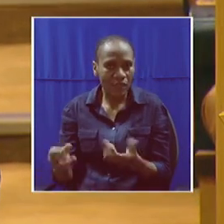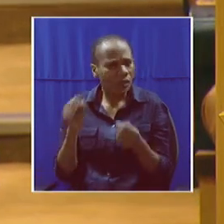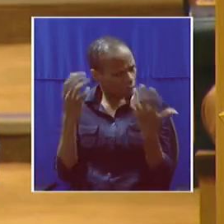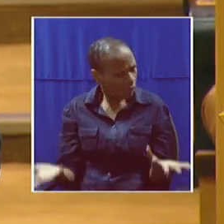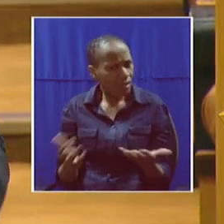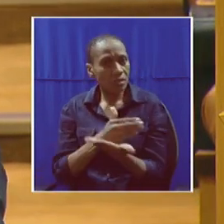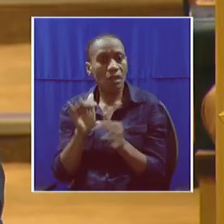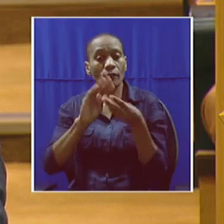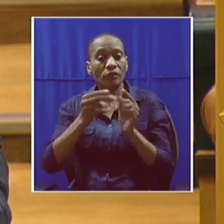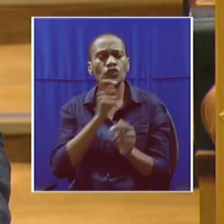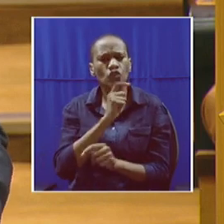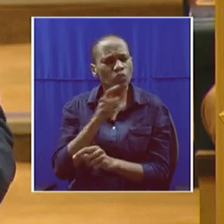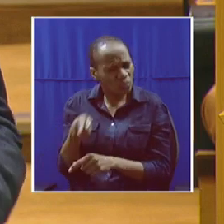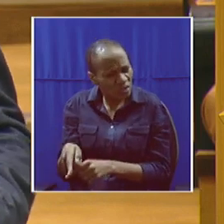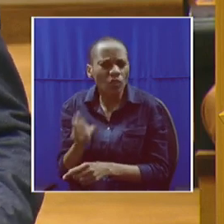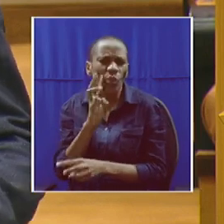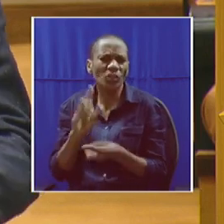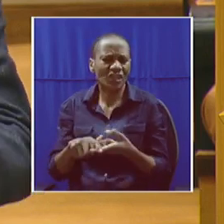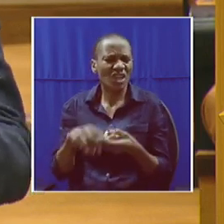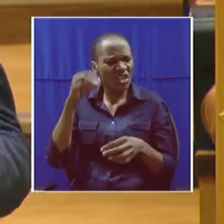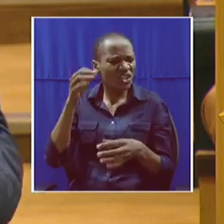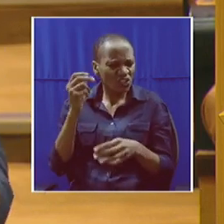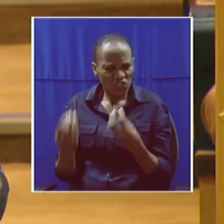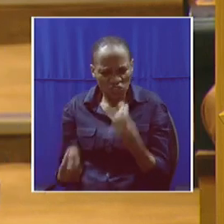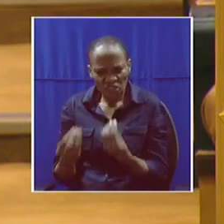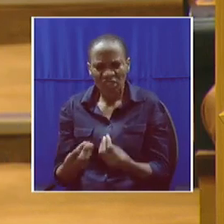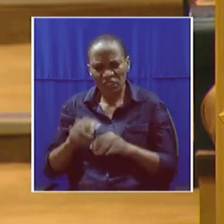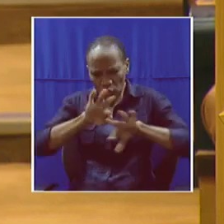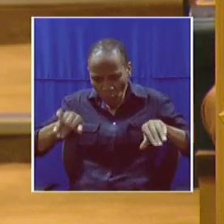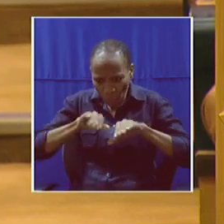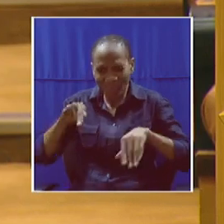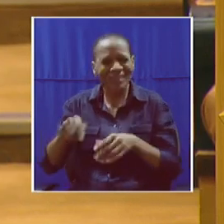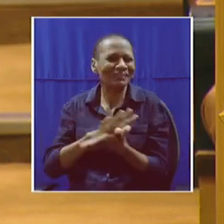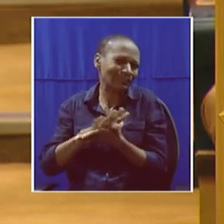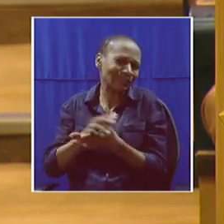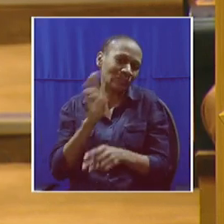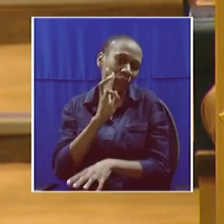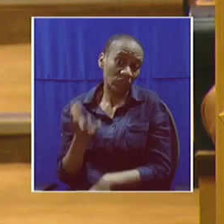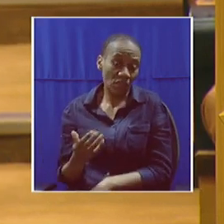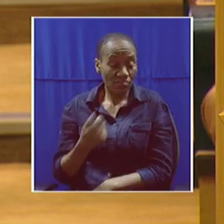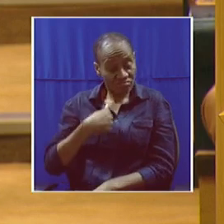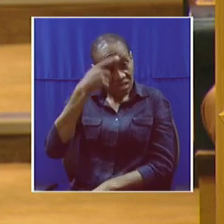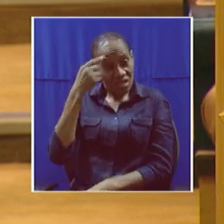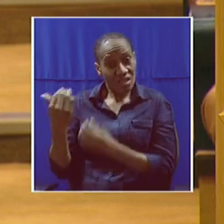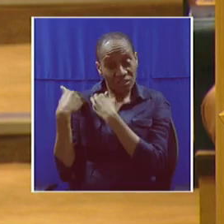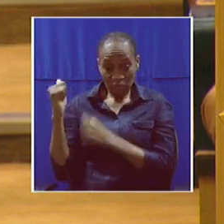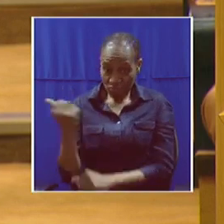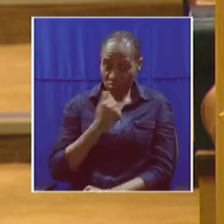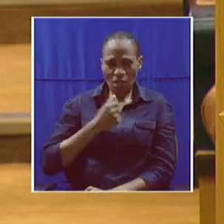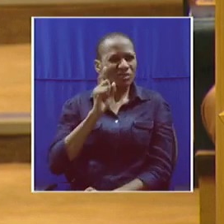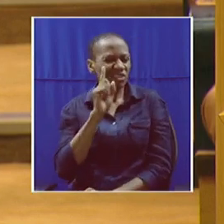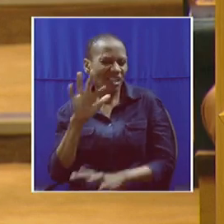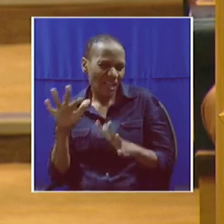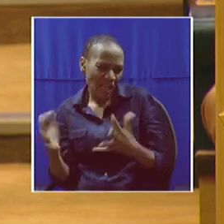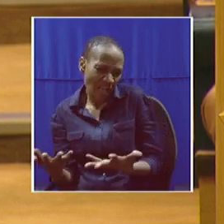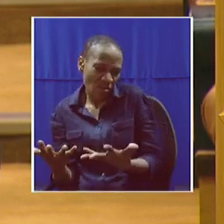streams children still use the streams in hot summer months where they go and swim so I think we may have a responsibility to look at some pilot